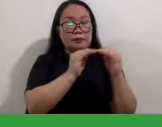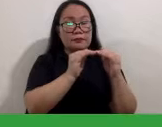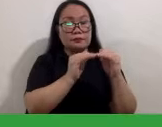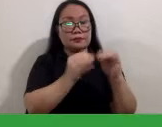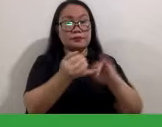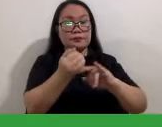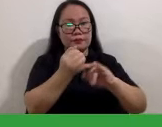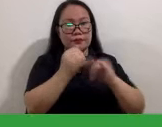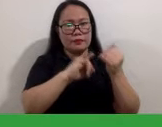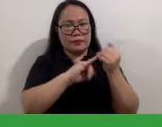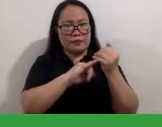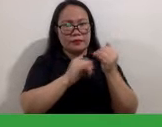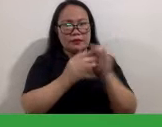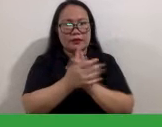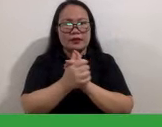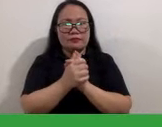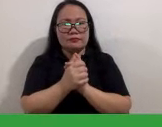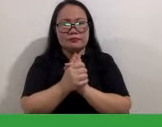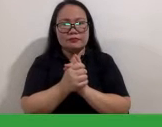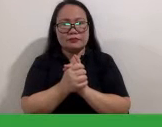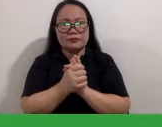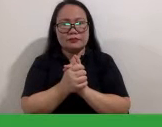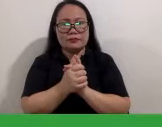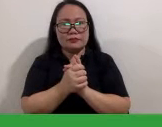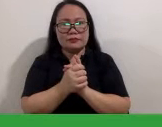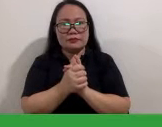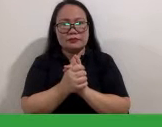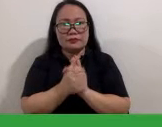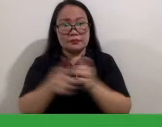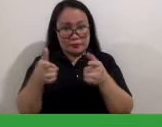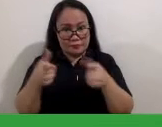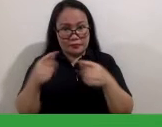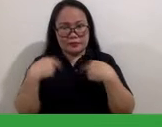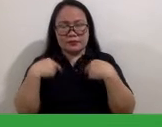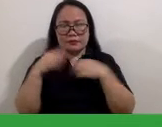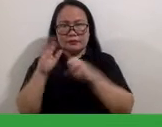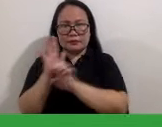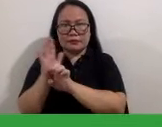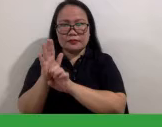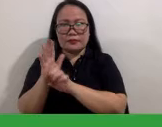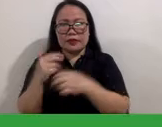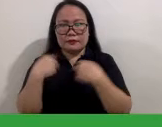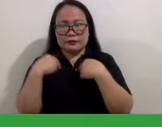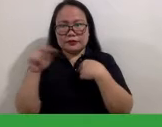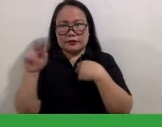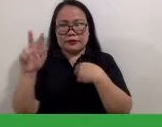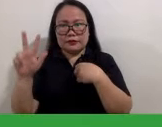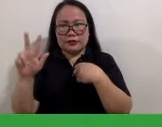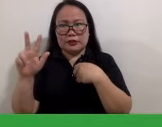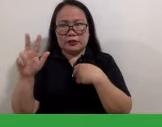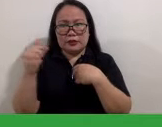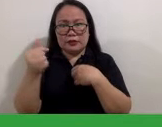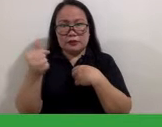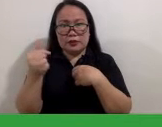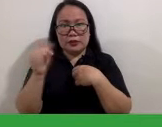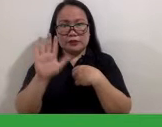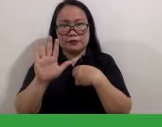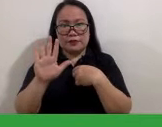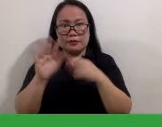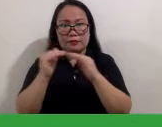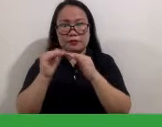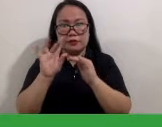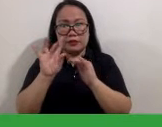resulting product must be an integer. Okay, let's have an example. If I have 3 plus 5 is equal to